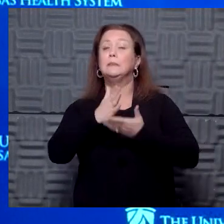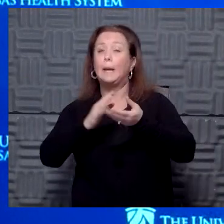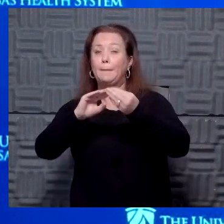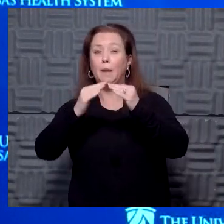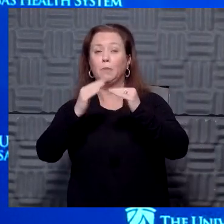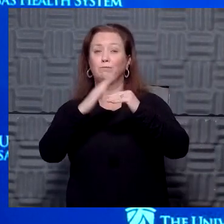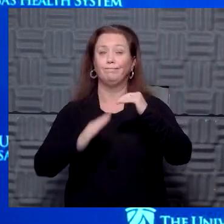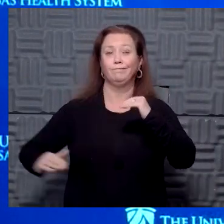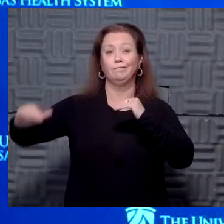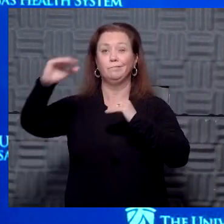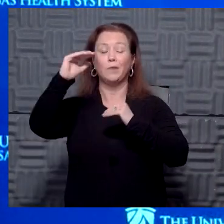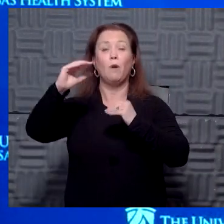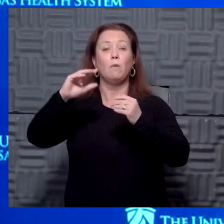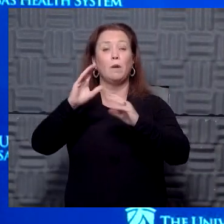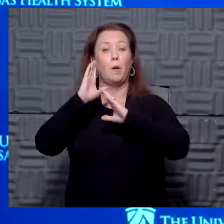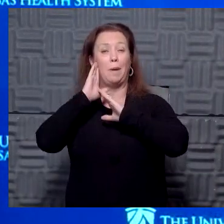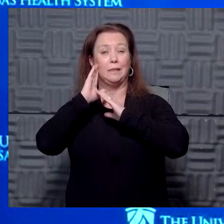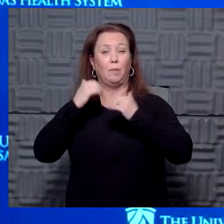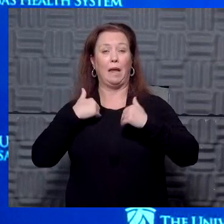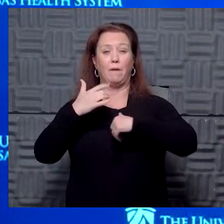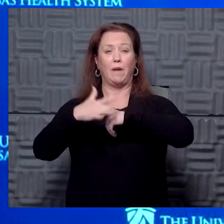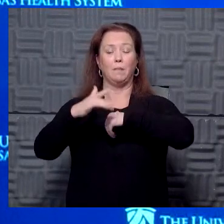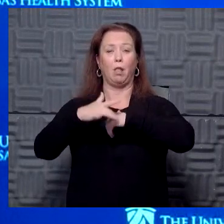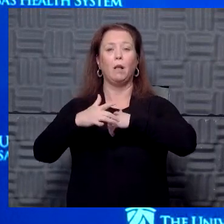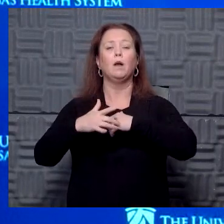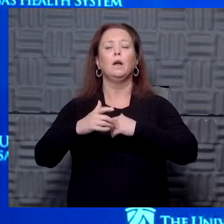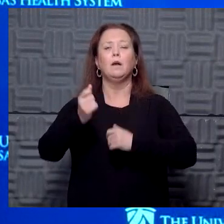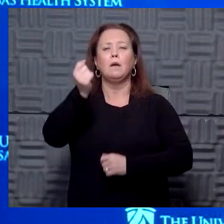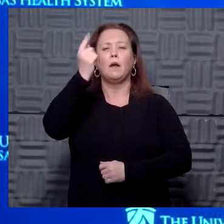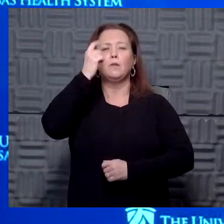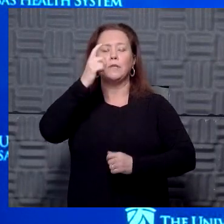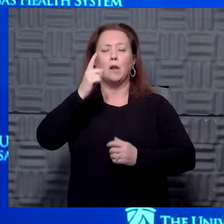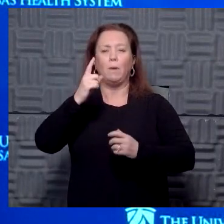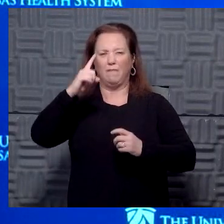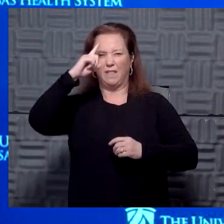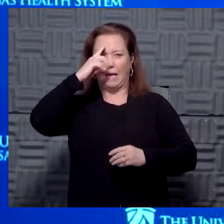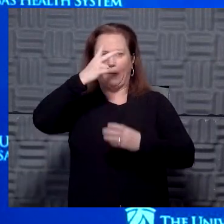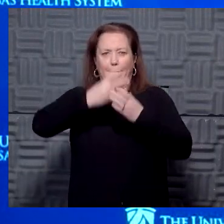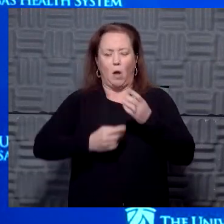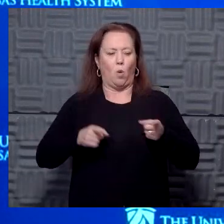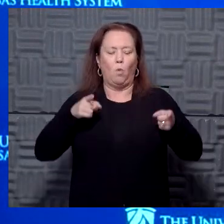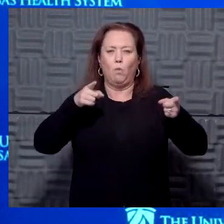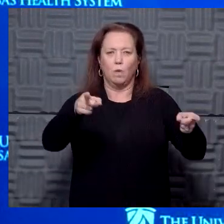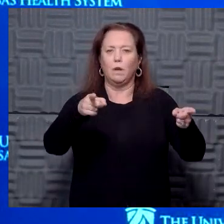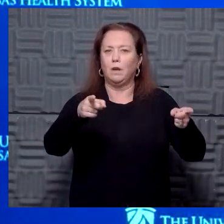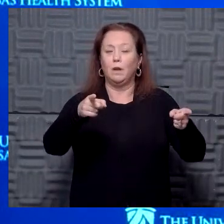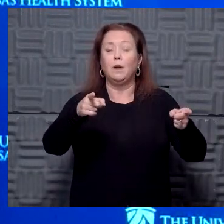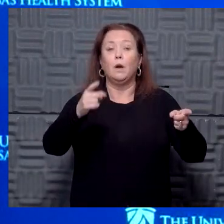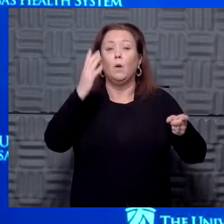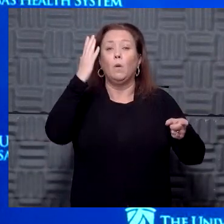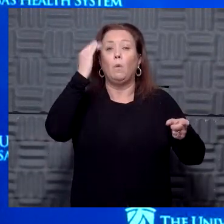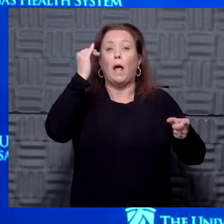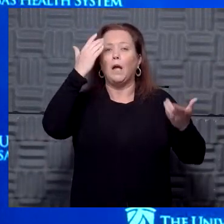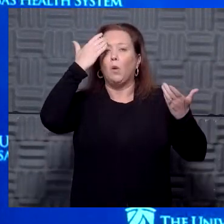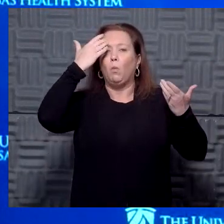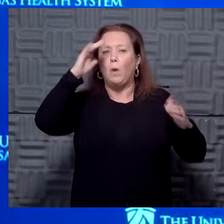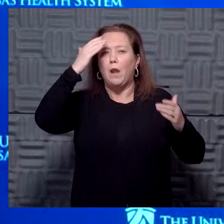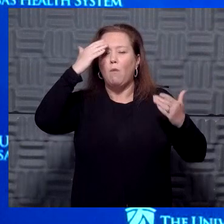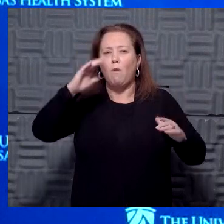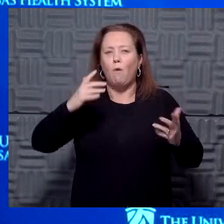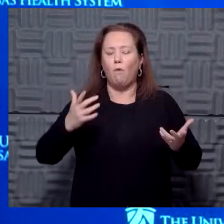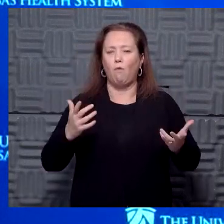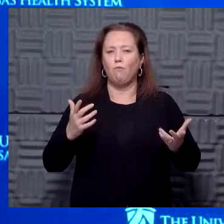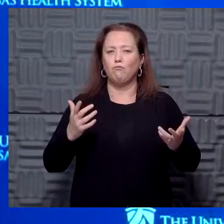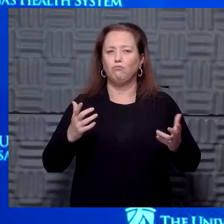exceed our capacity. We have to work toward both possibilities because we don't know yet until we have a better